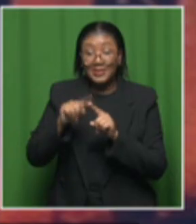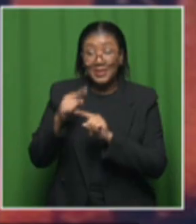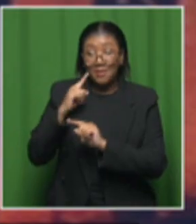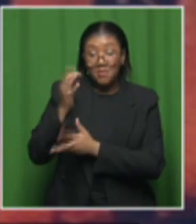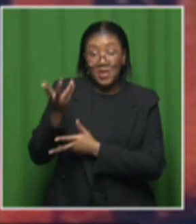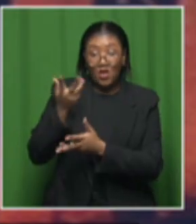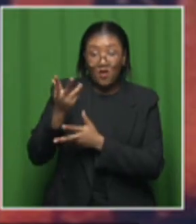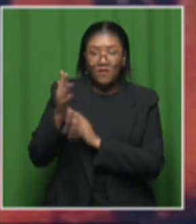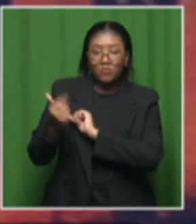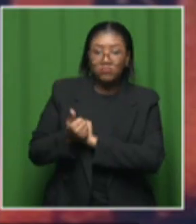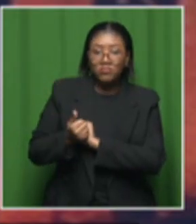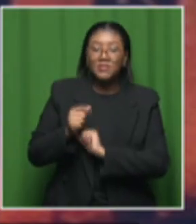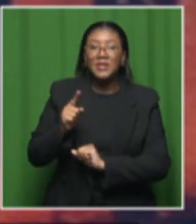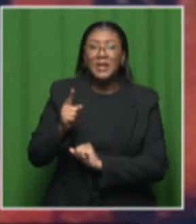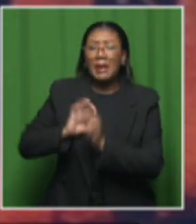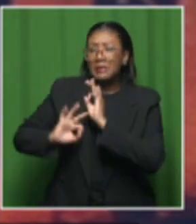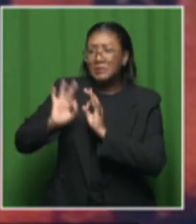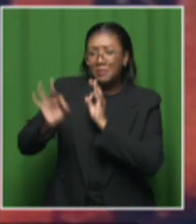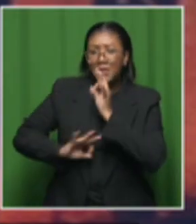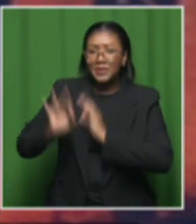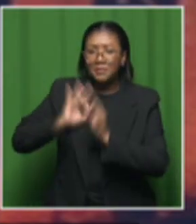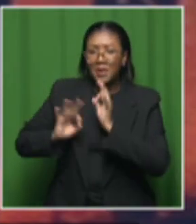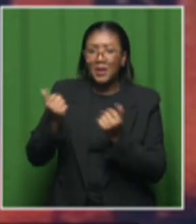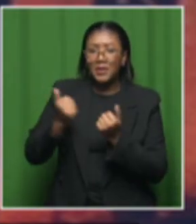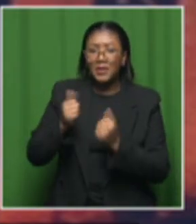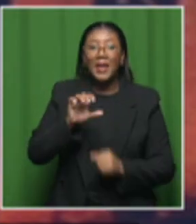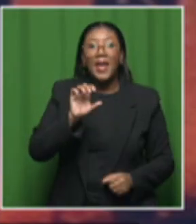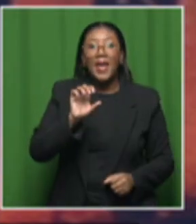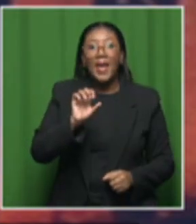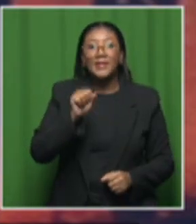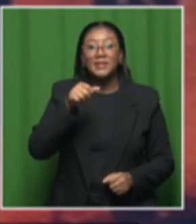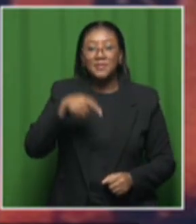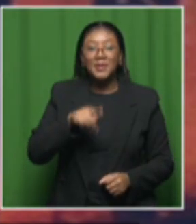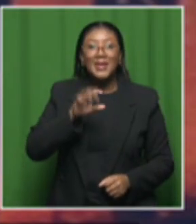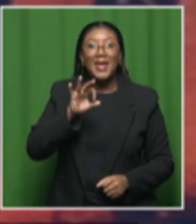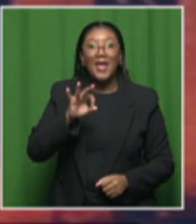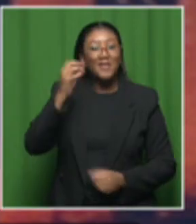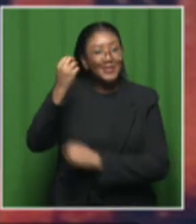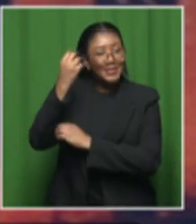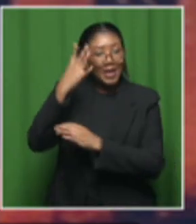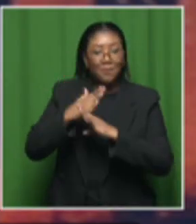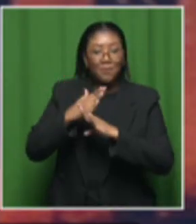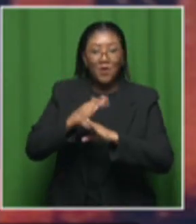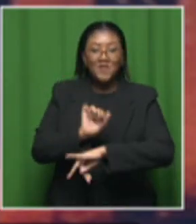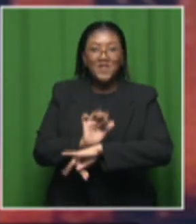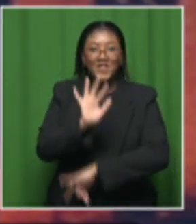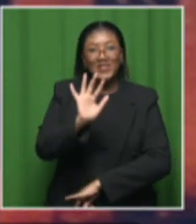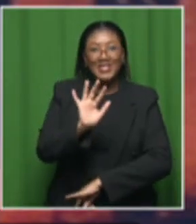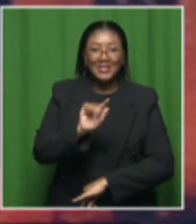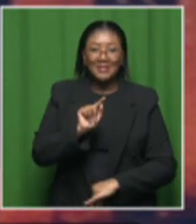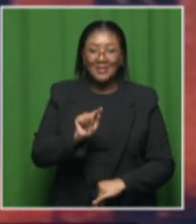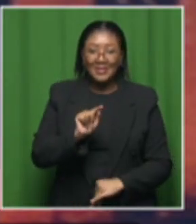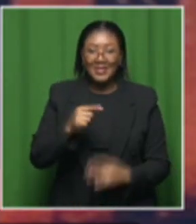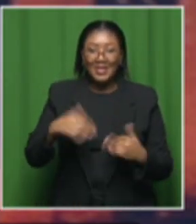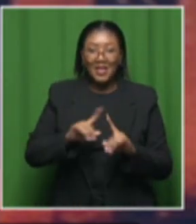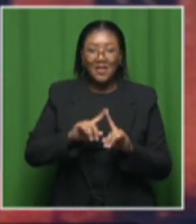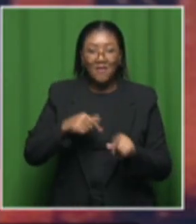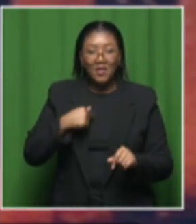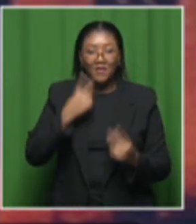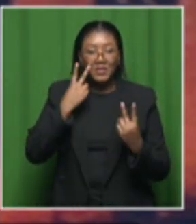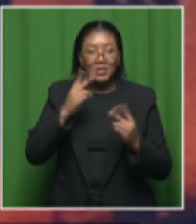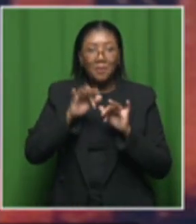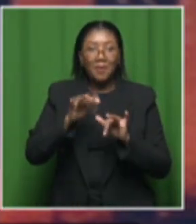outlining to me that red ochre actually has like SPF 15, So then we think about it, like when you think about it, you just see people smearing